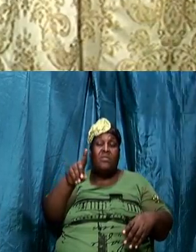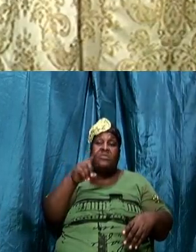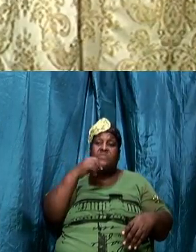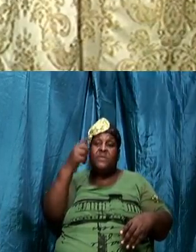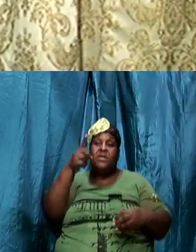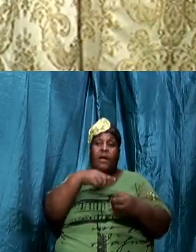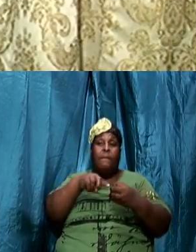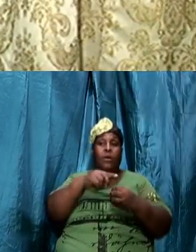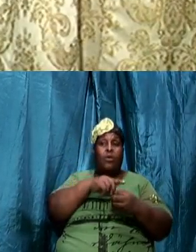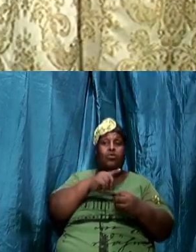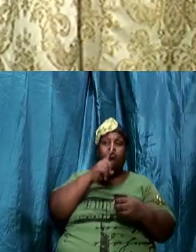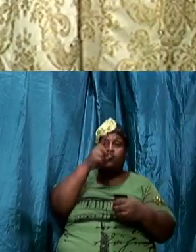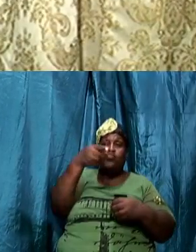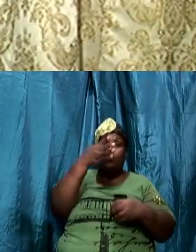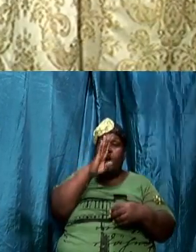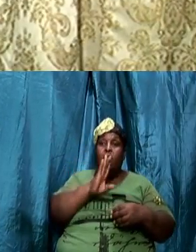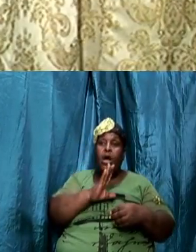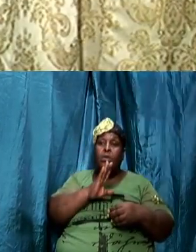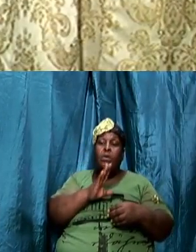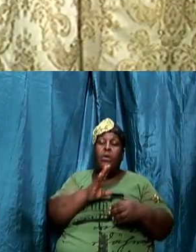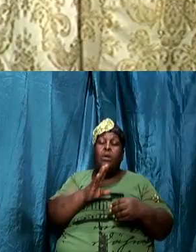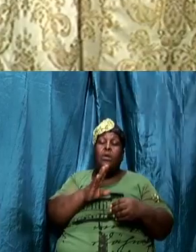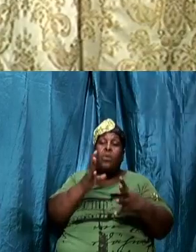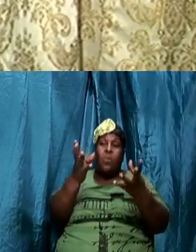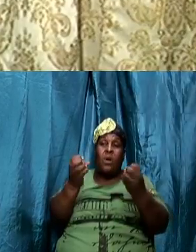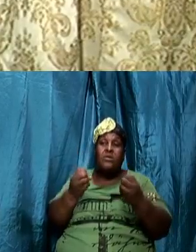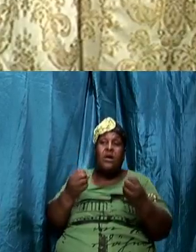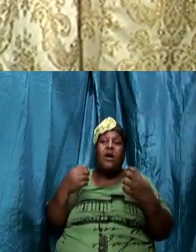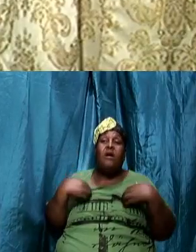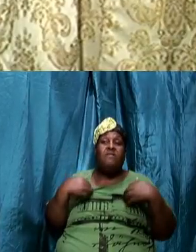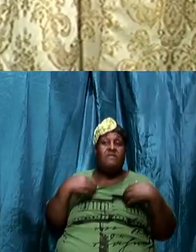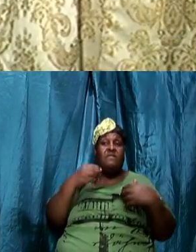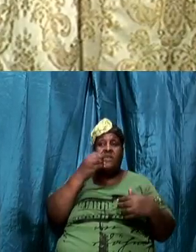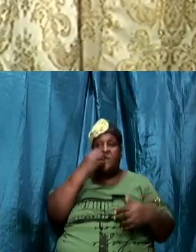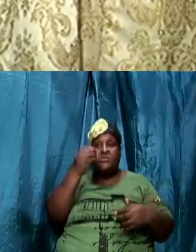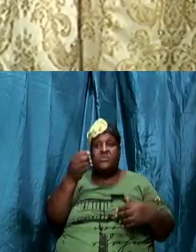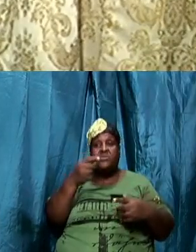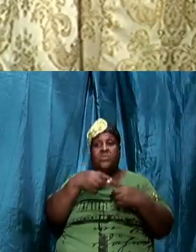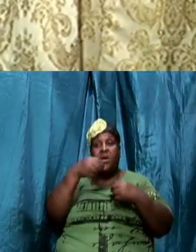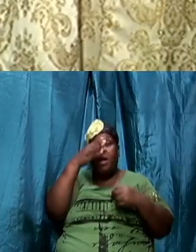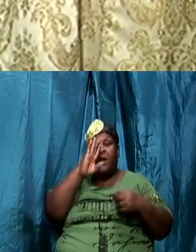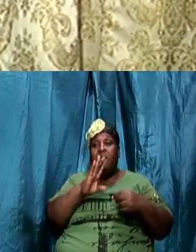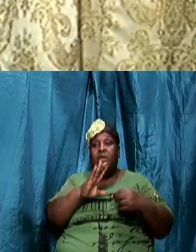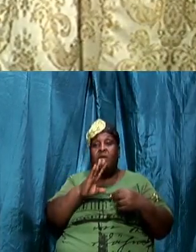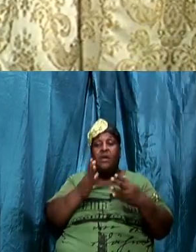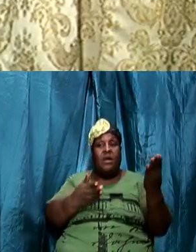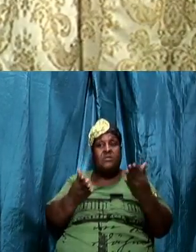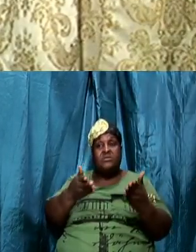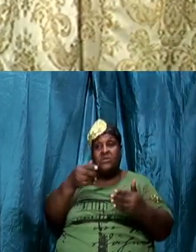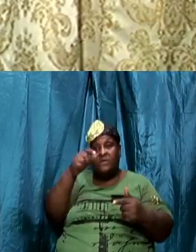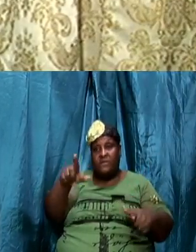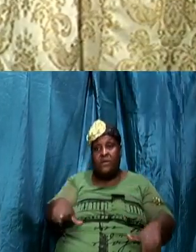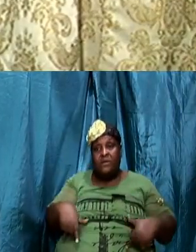him. And we want to serve him. And guess what happened? Aaron